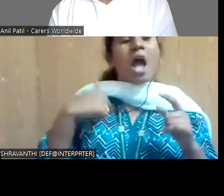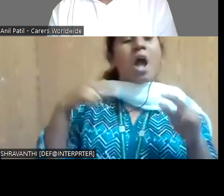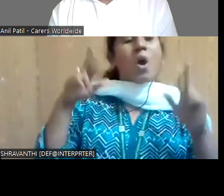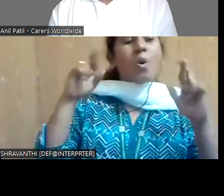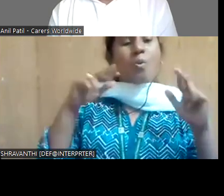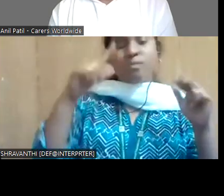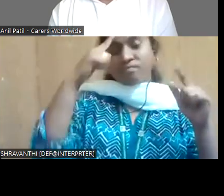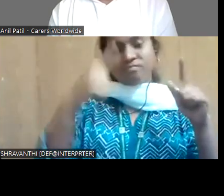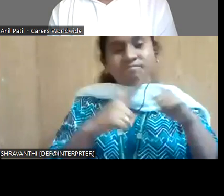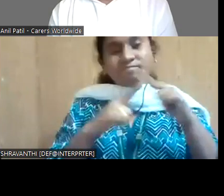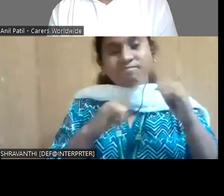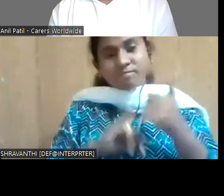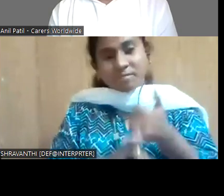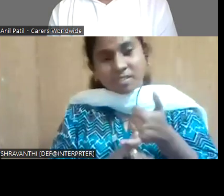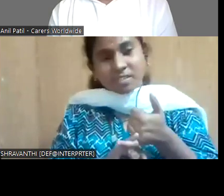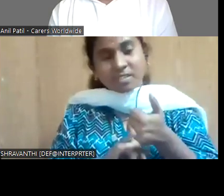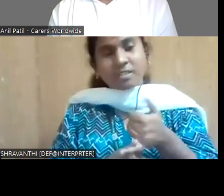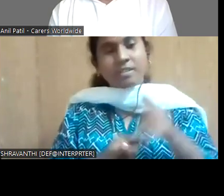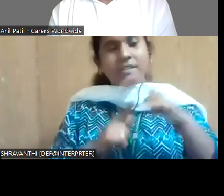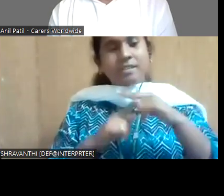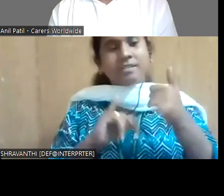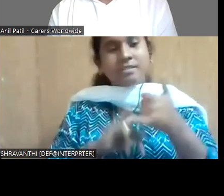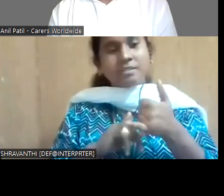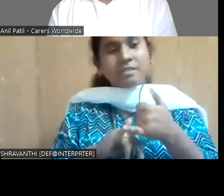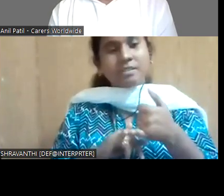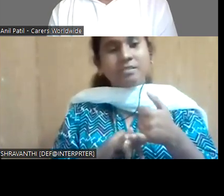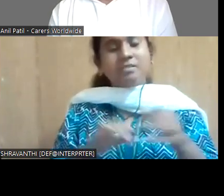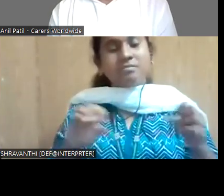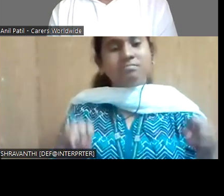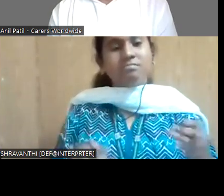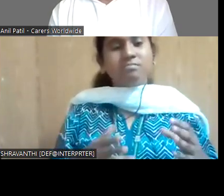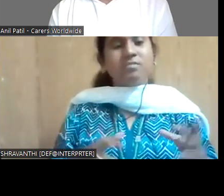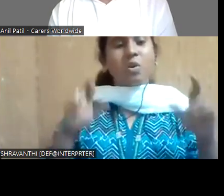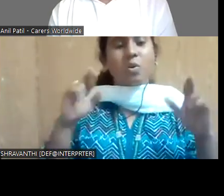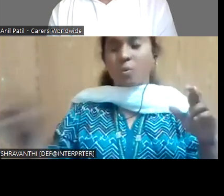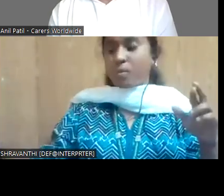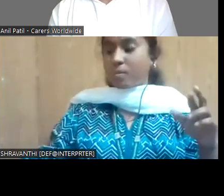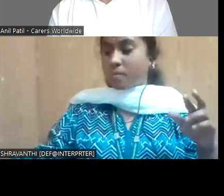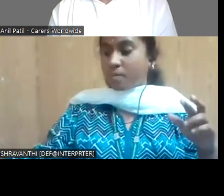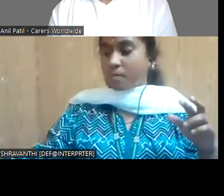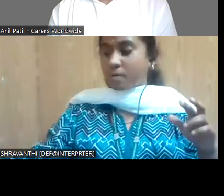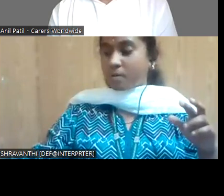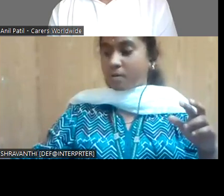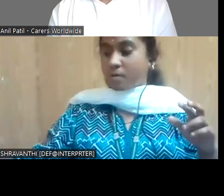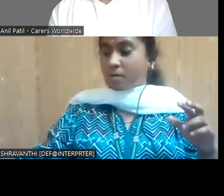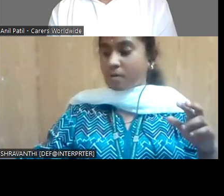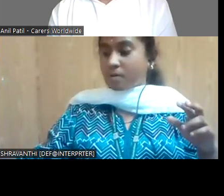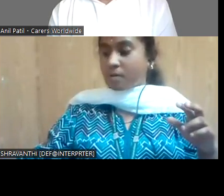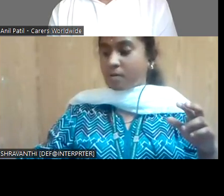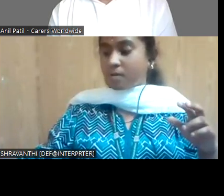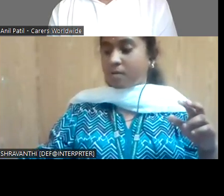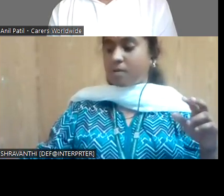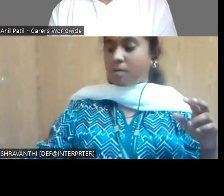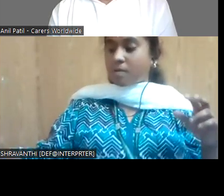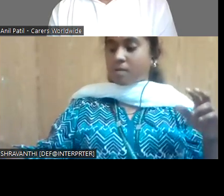Telangana. Chetan, when we meet Jayesh Ranjan probably next time, that is something that we should definitely speak about pension for caregivers